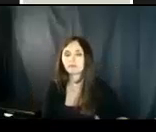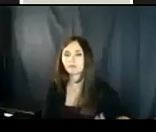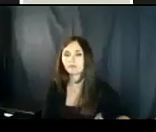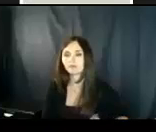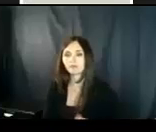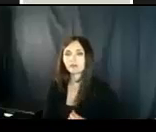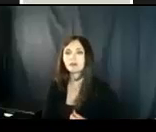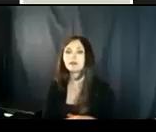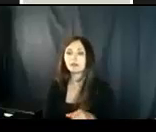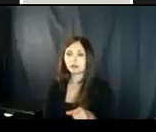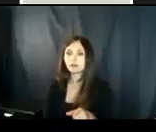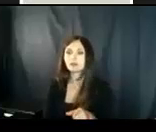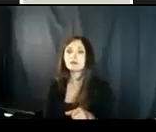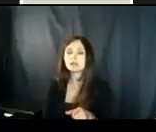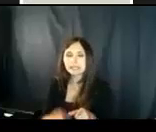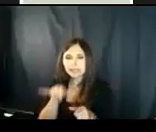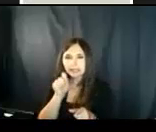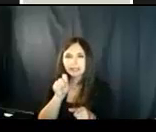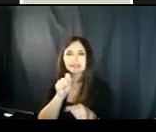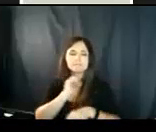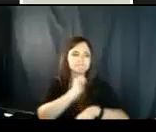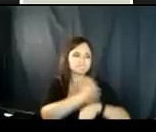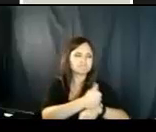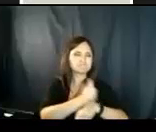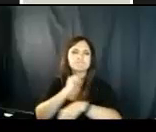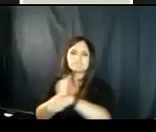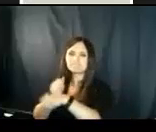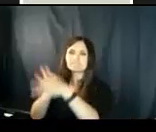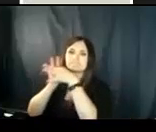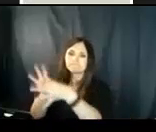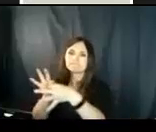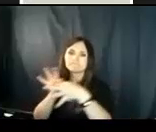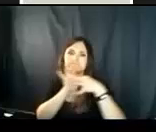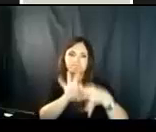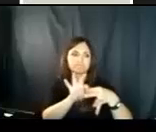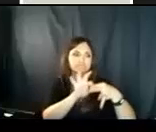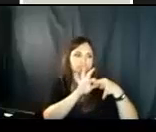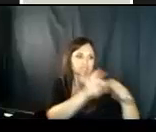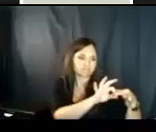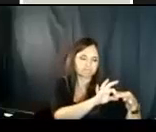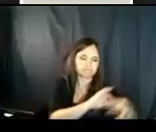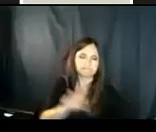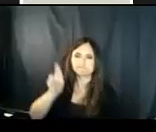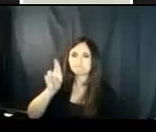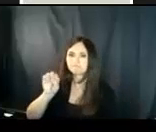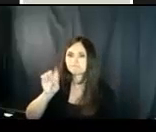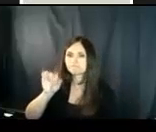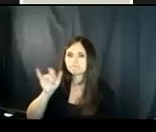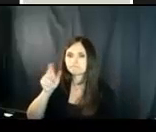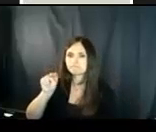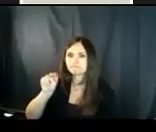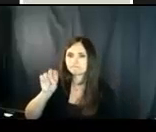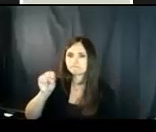Tamara, yes, building relationships. It's that ability to, we